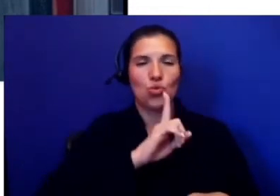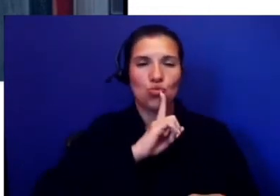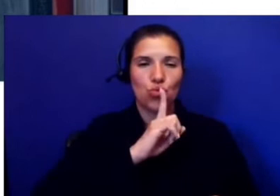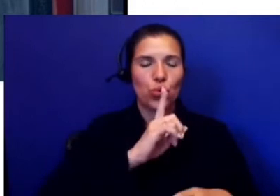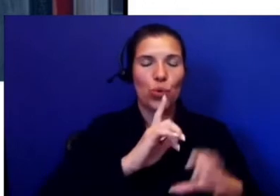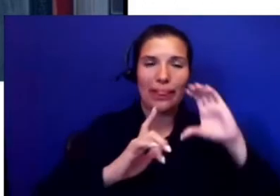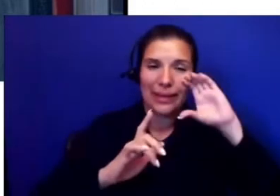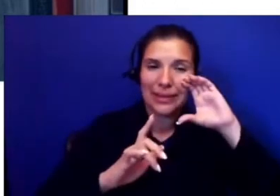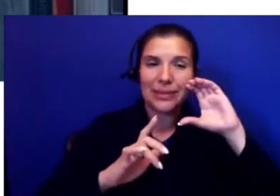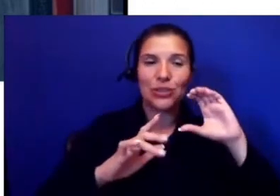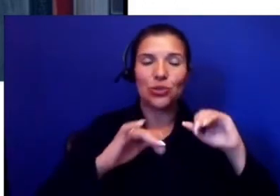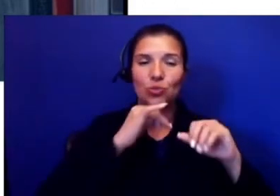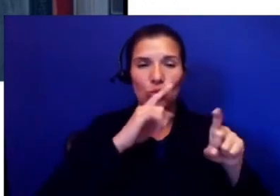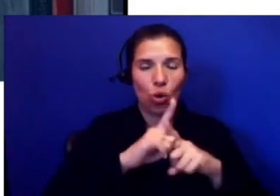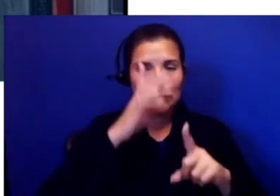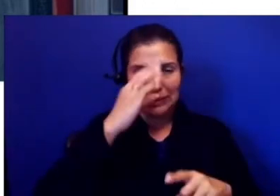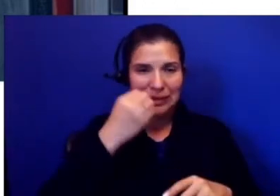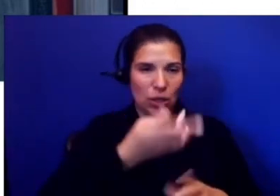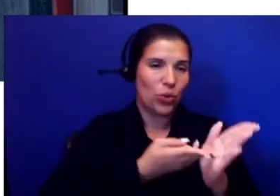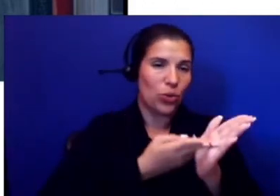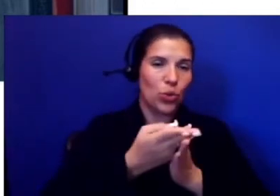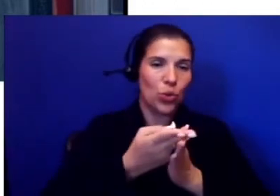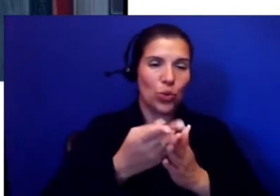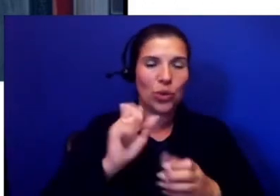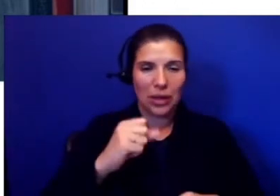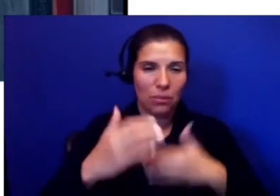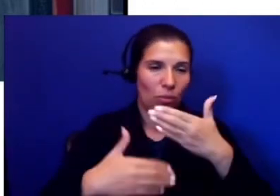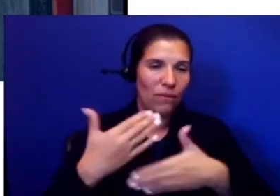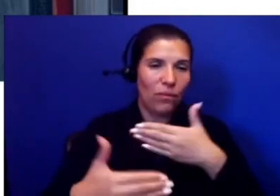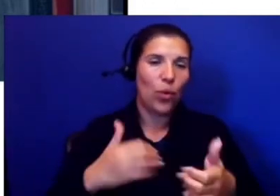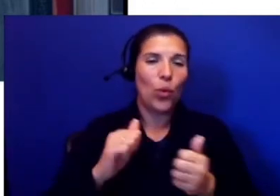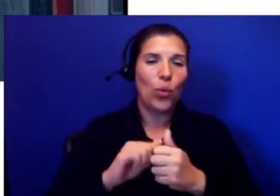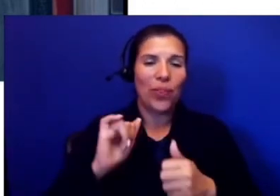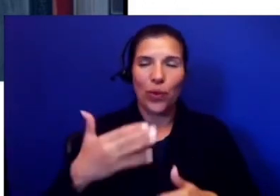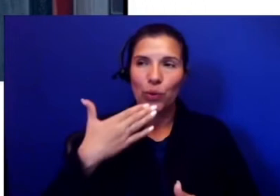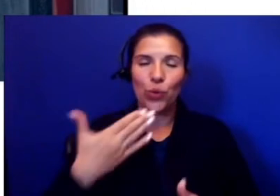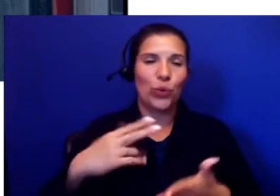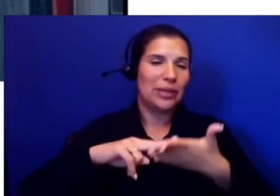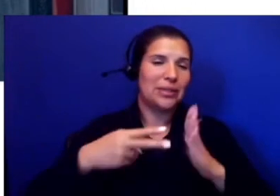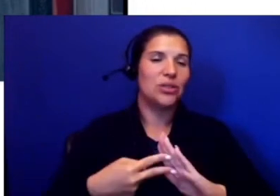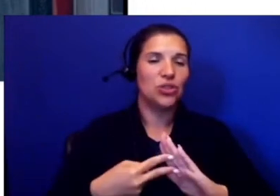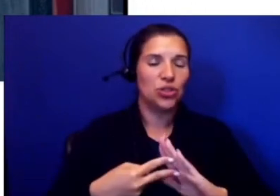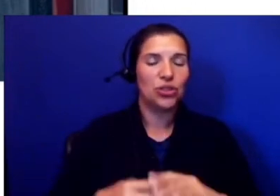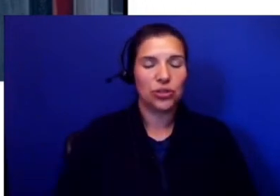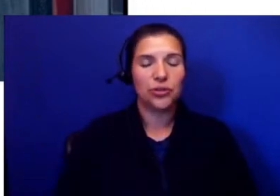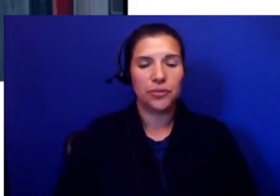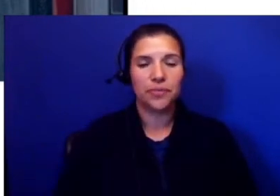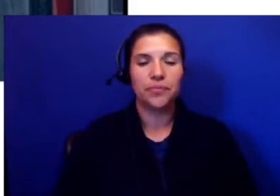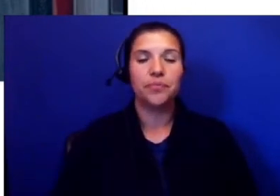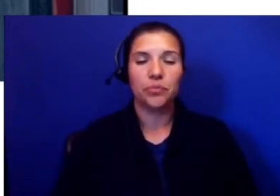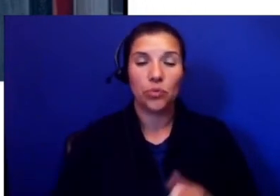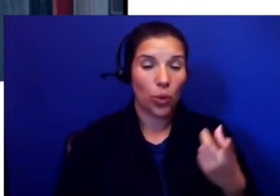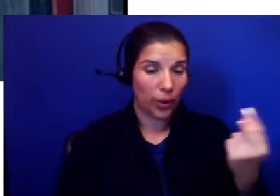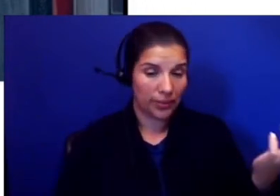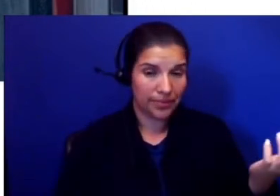listeners, but who also tell you the truth so that you can move forward with a good intention. Needy, what about you?